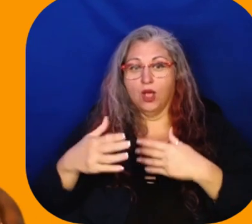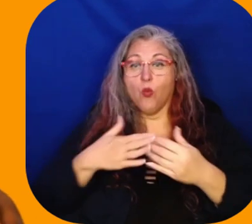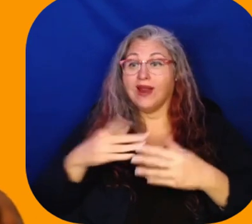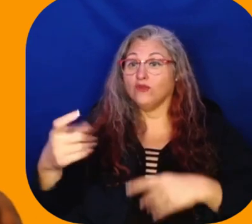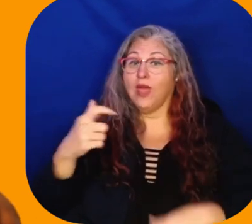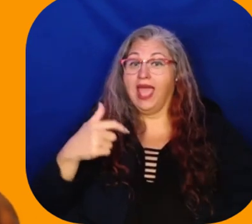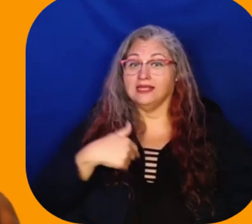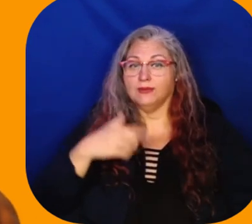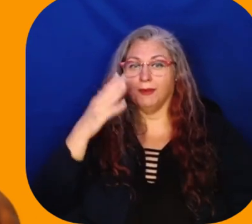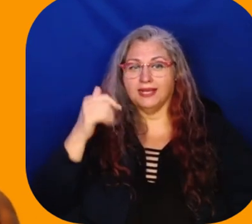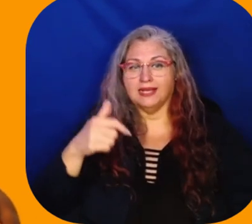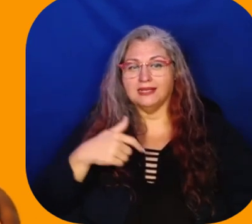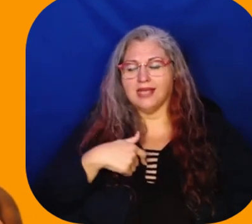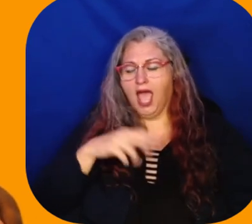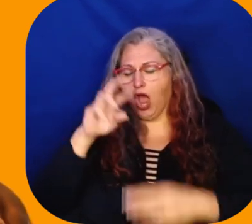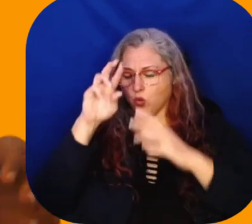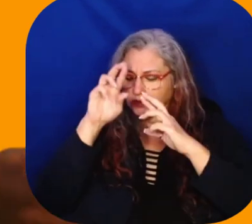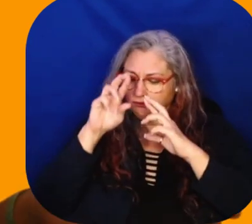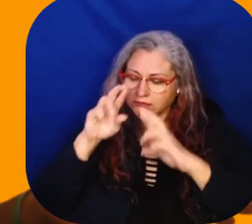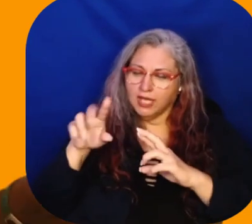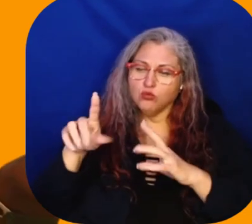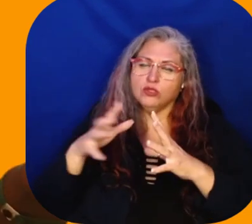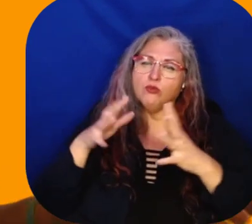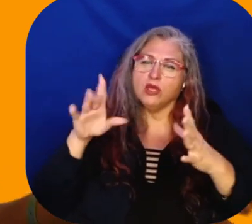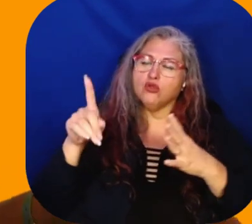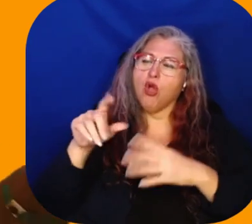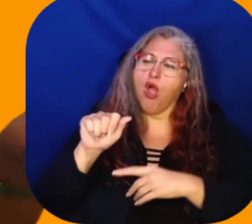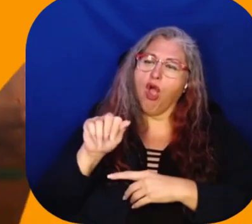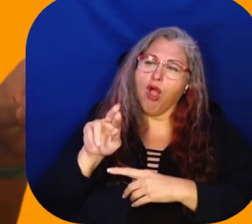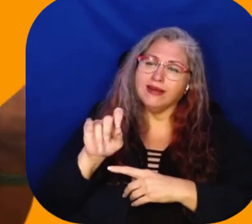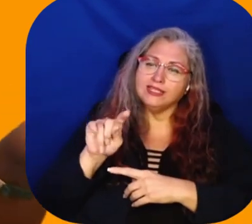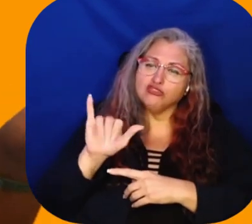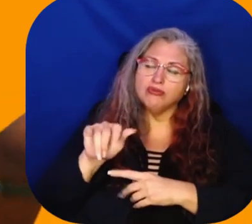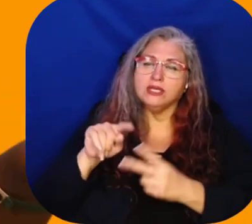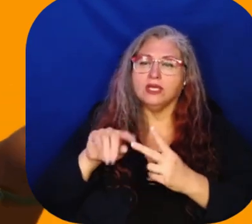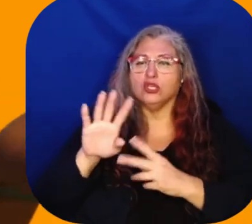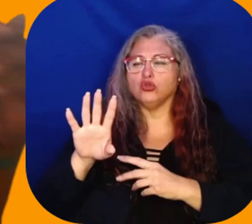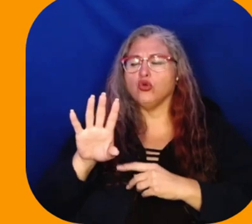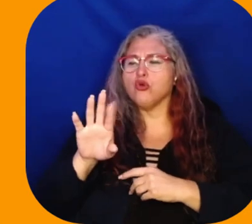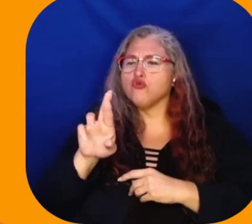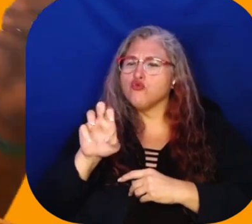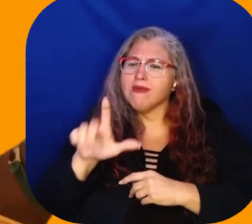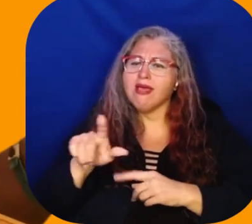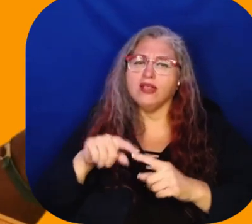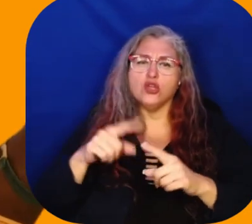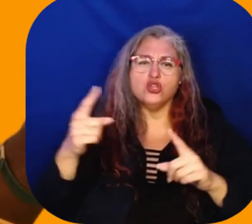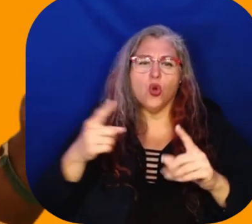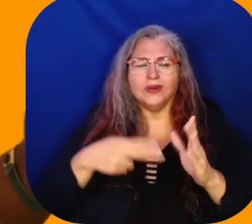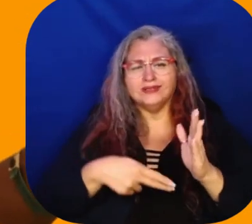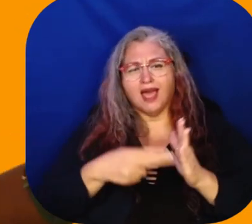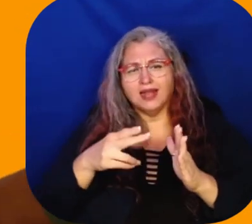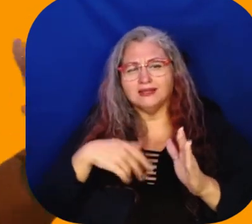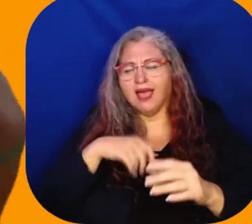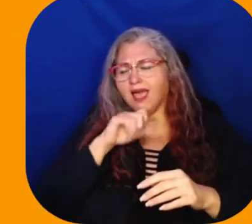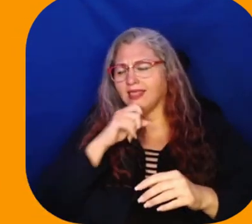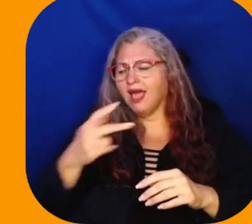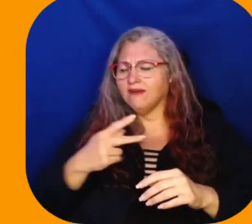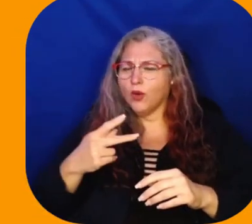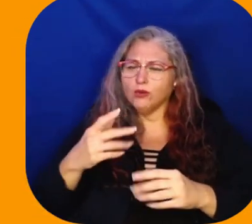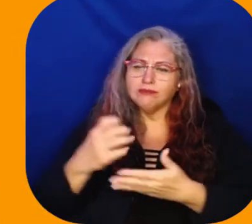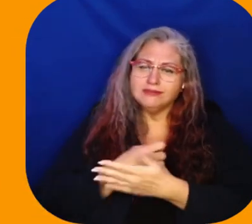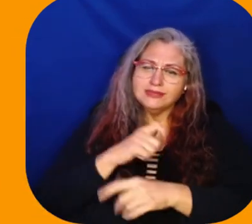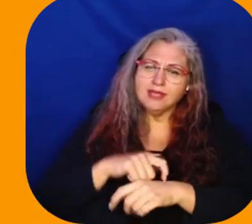I respect you so much, your artistry, you're real, you're always honest. I love our time together. I love